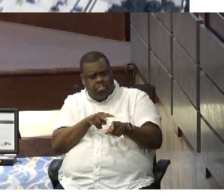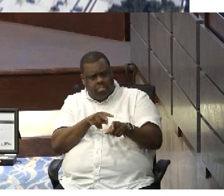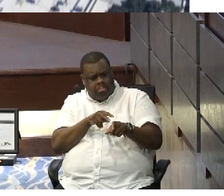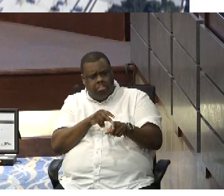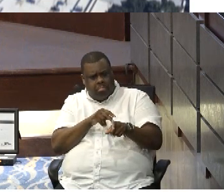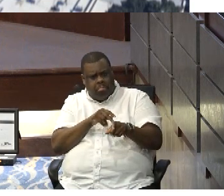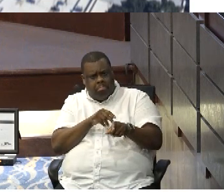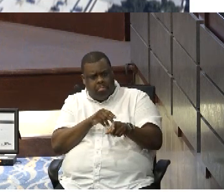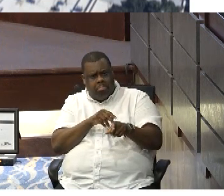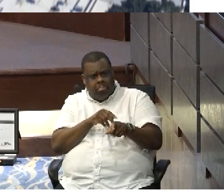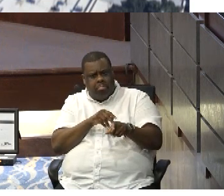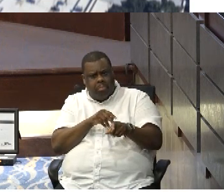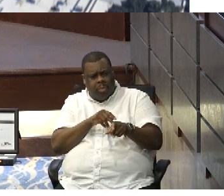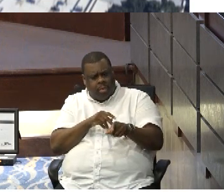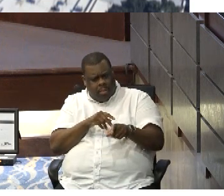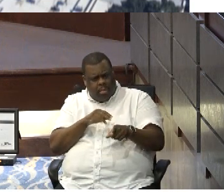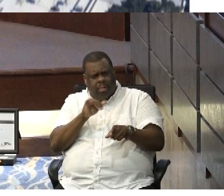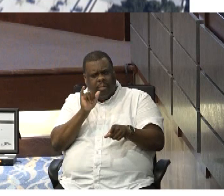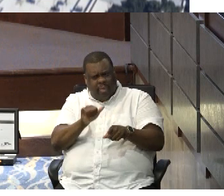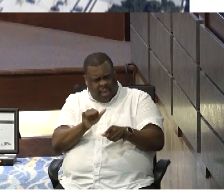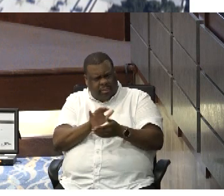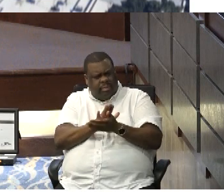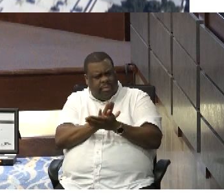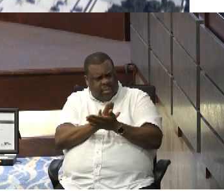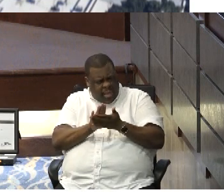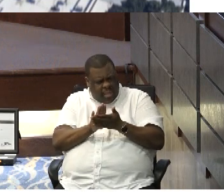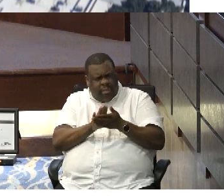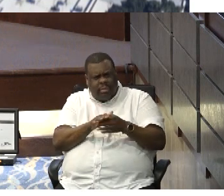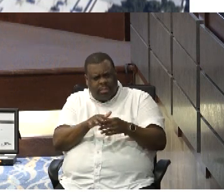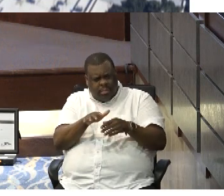was how well they had used that incredible